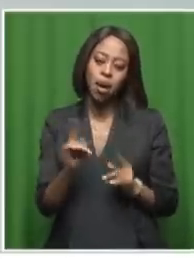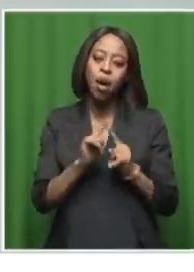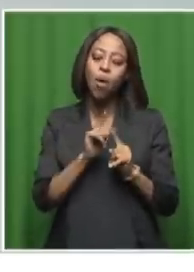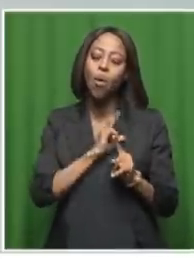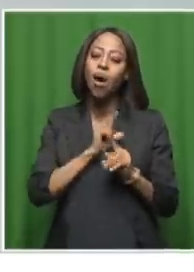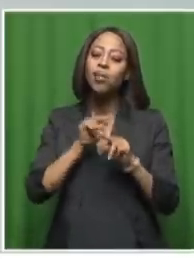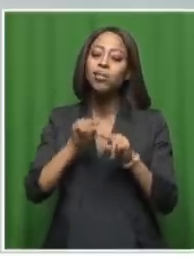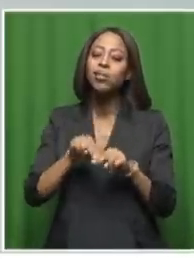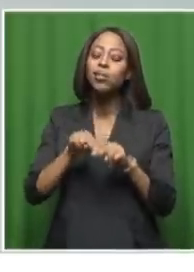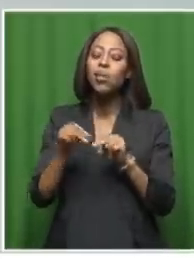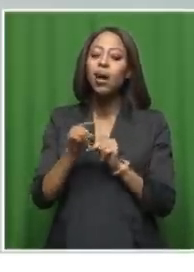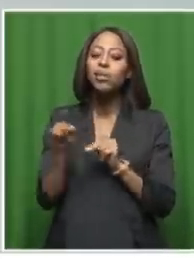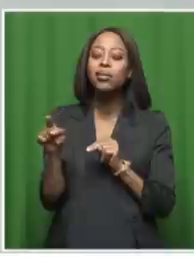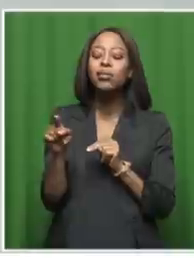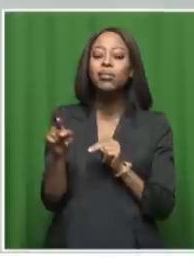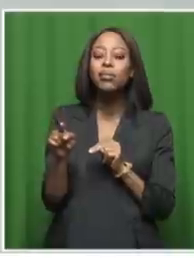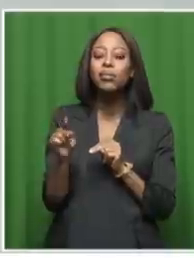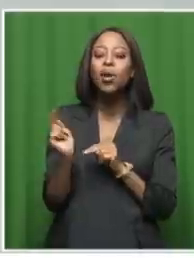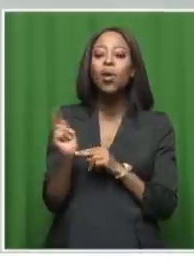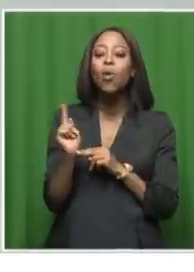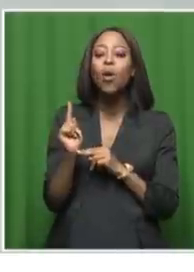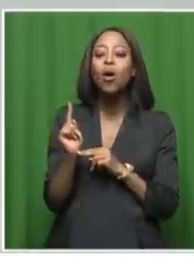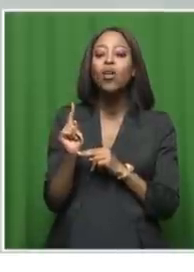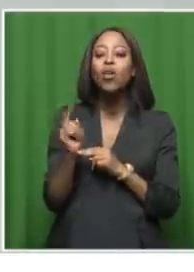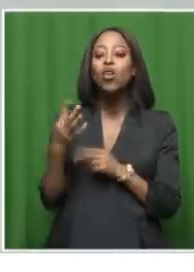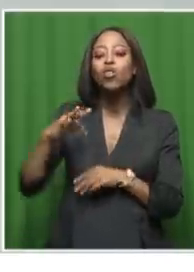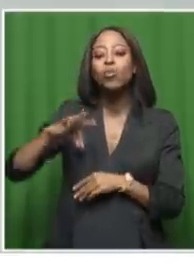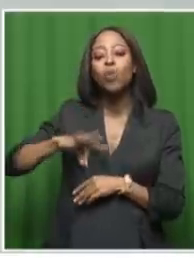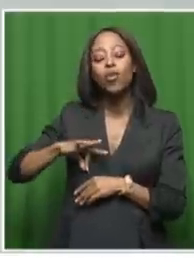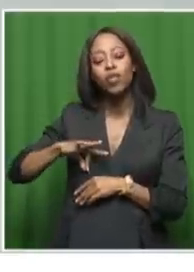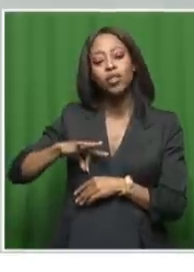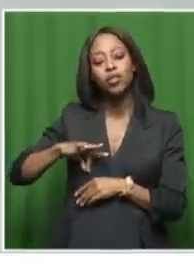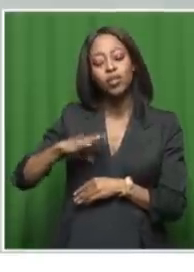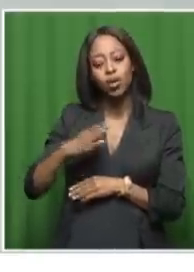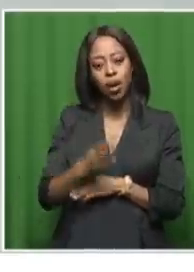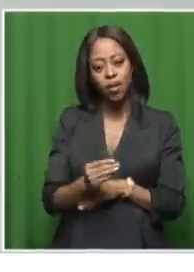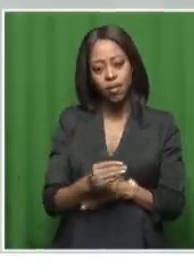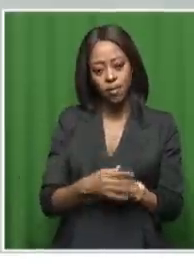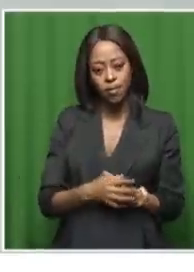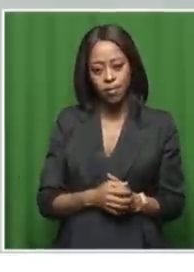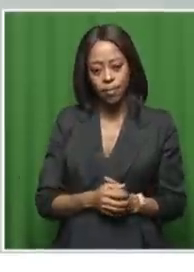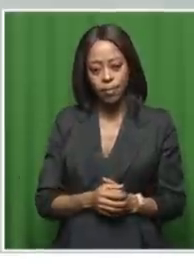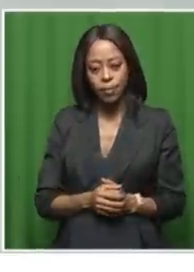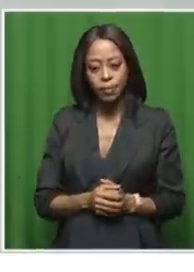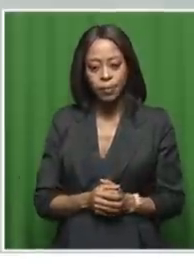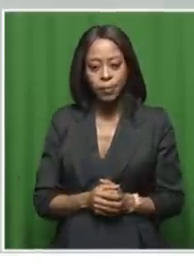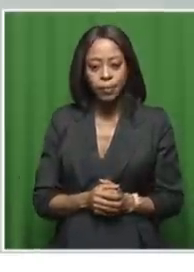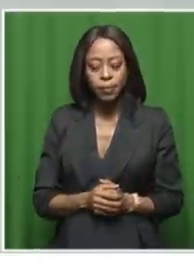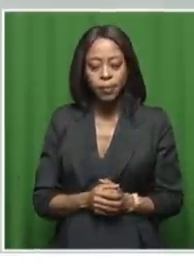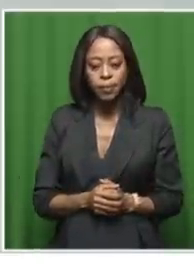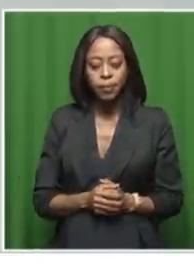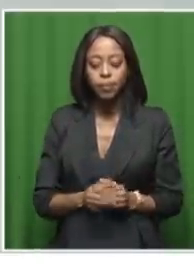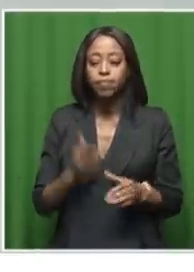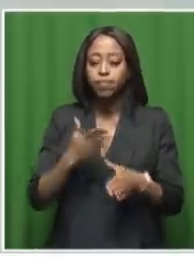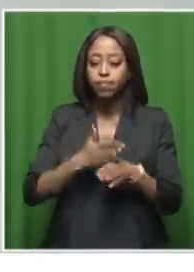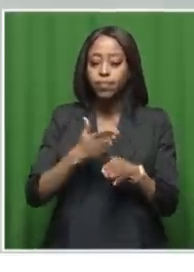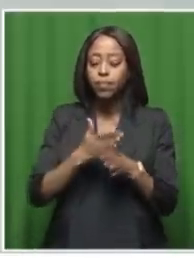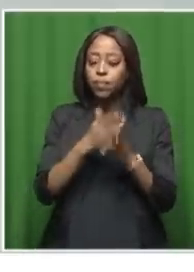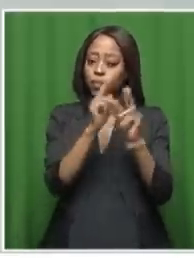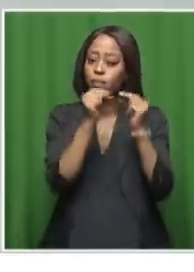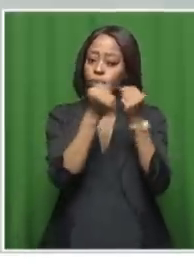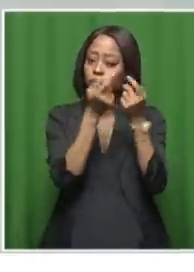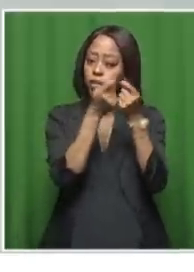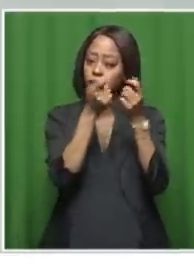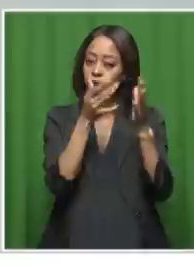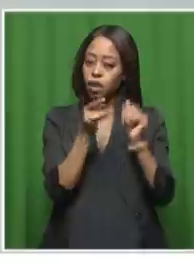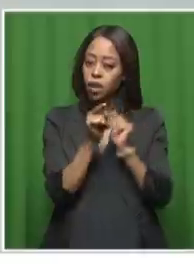depends on the turnover that you have as a business. We're working with the National